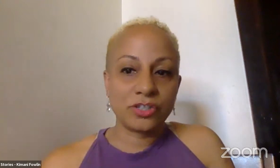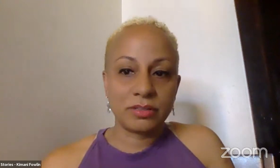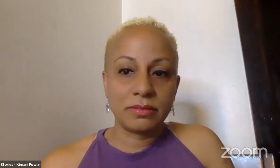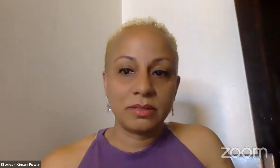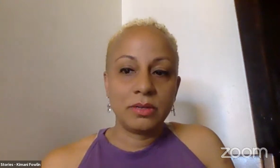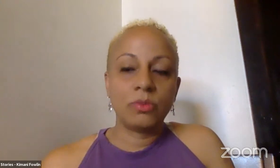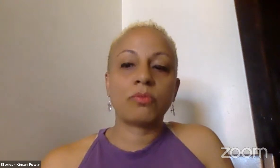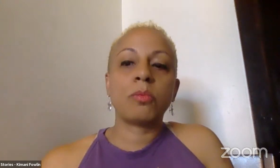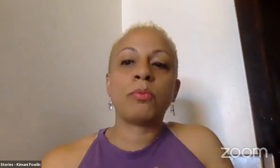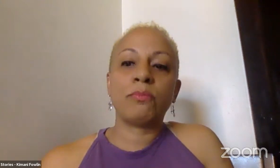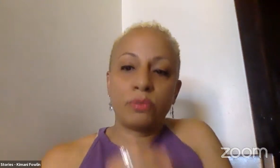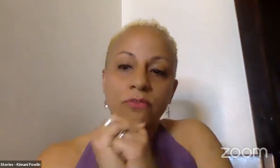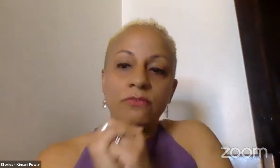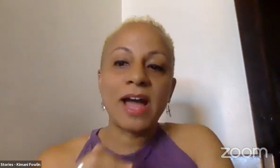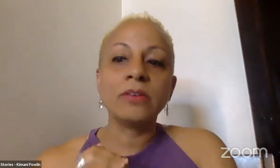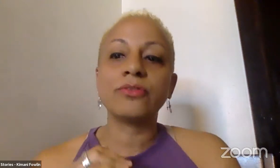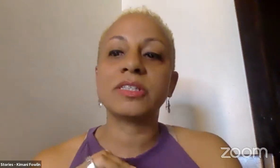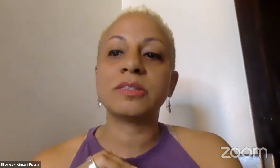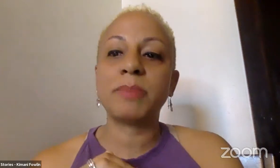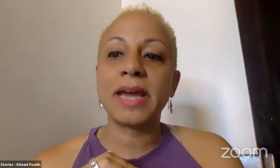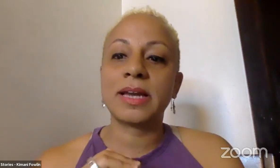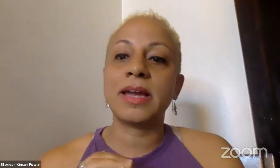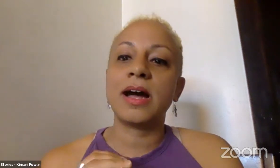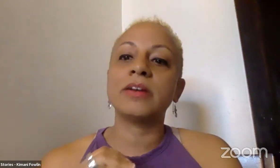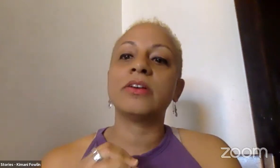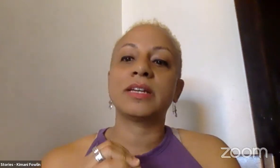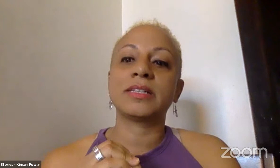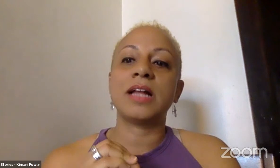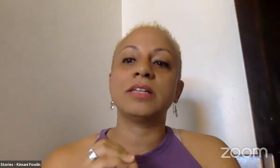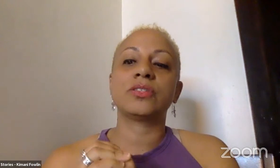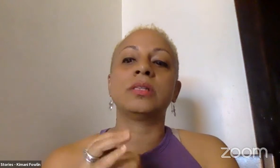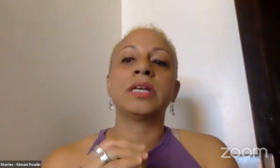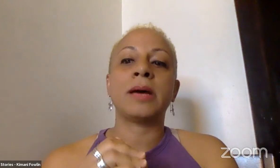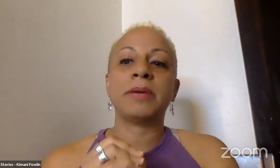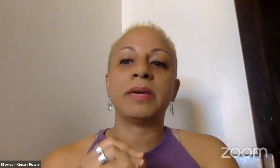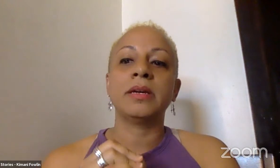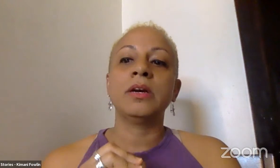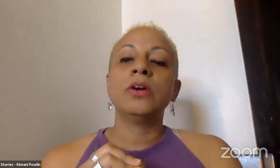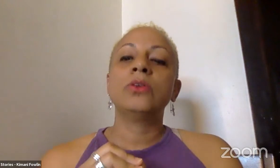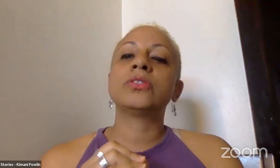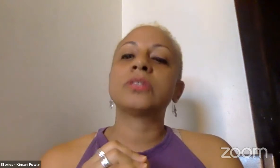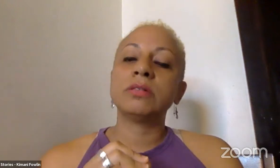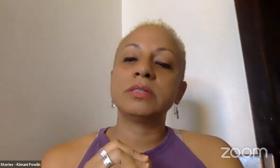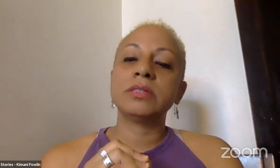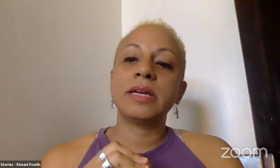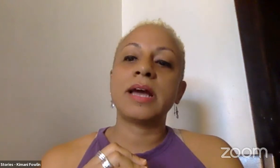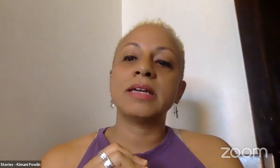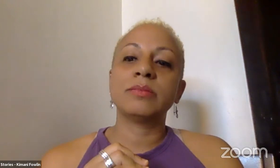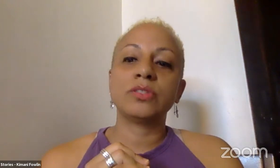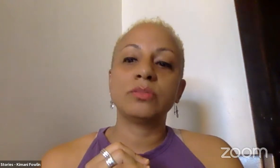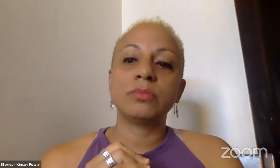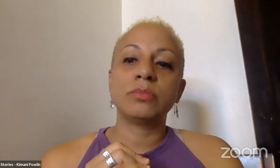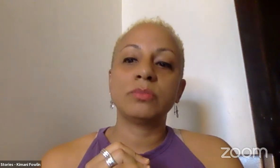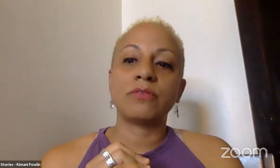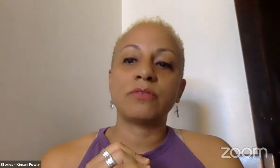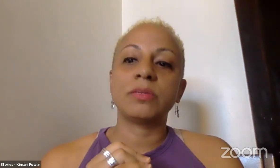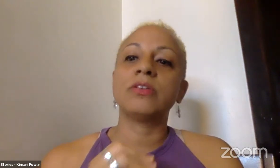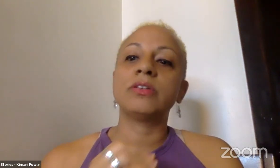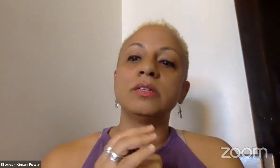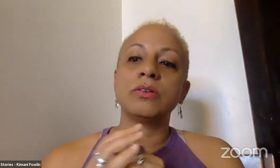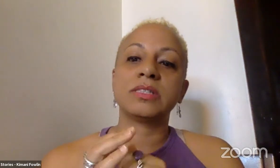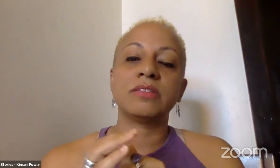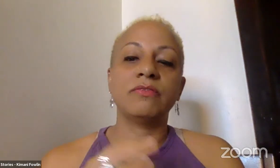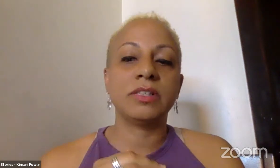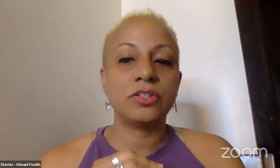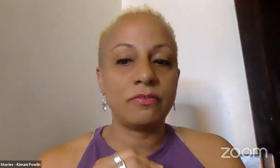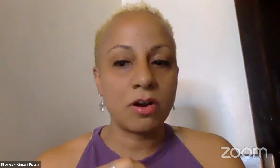toward action. With profound respect, I honor and acknowledge the Lenape, whose stolen land I am Zooming from, currently